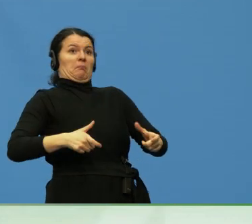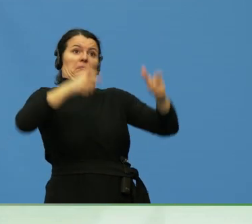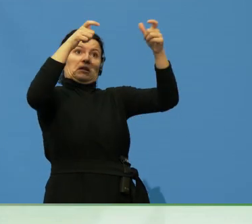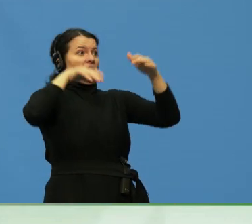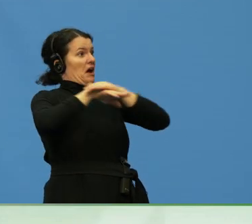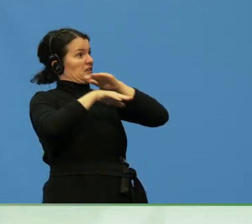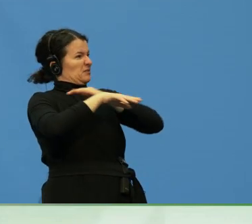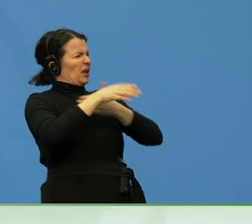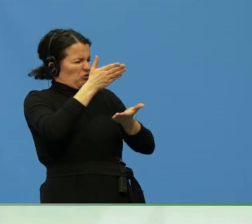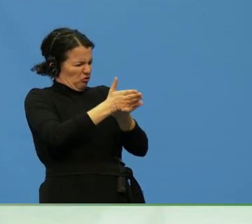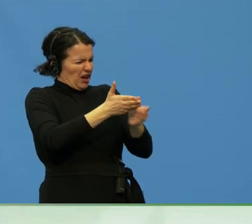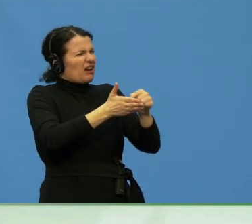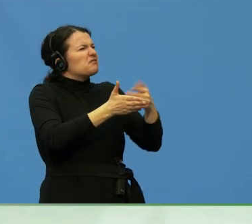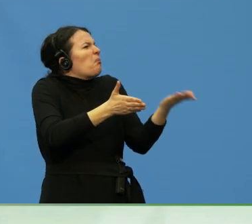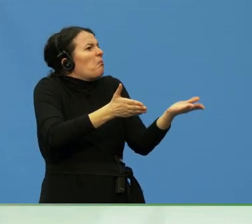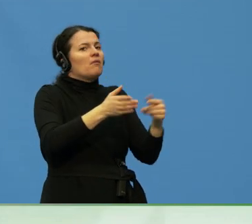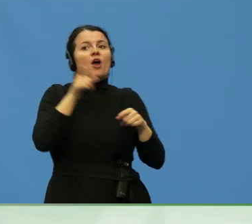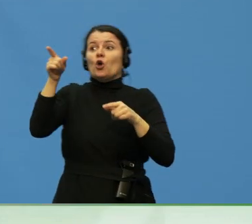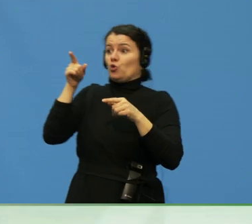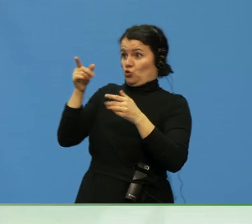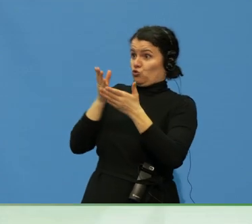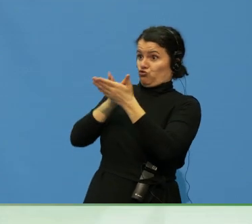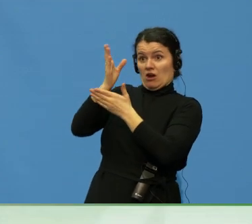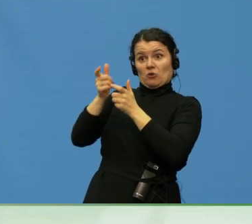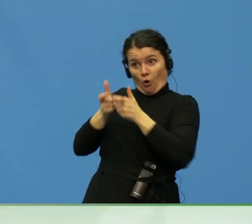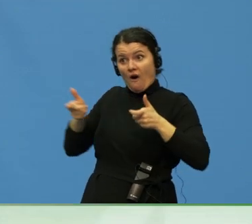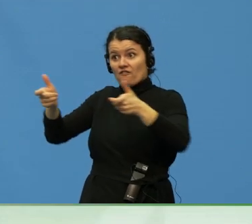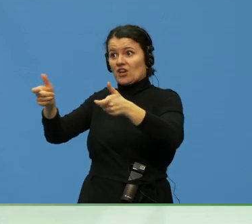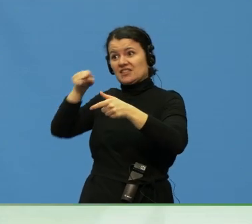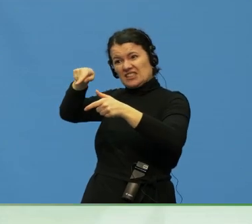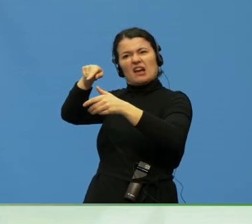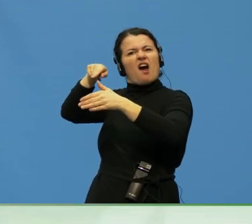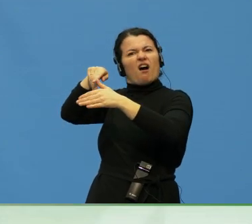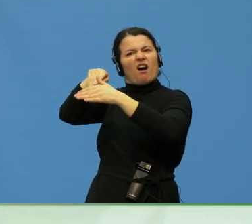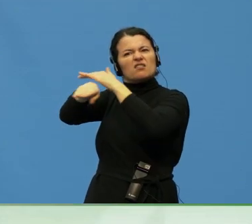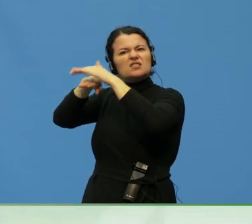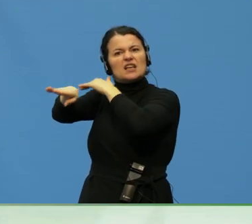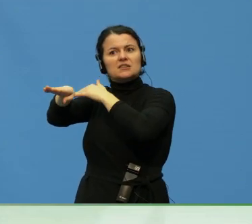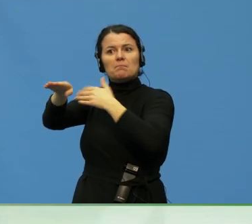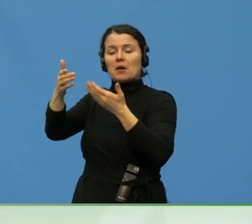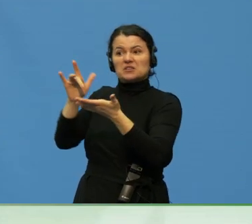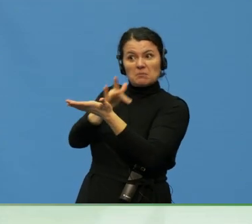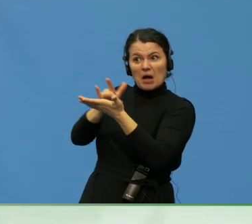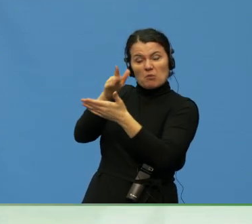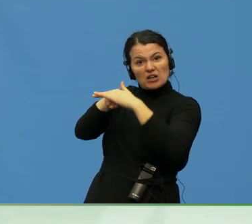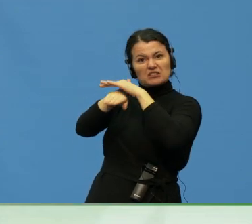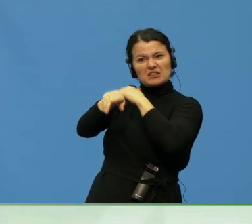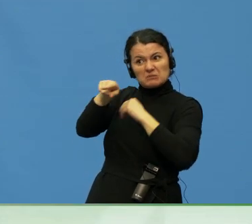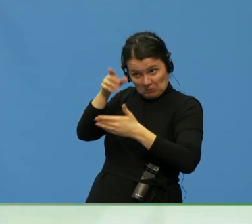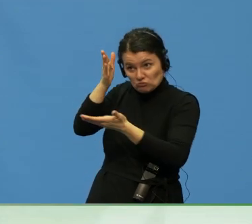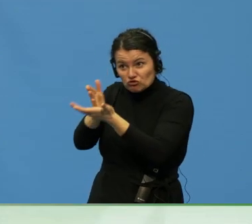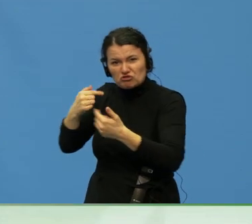you have a right to an accessible conference or an accessible smartphone, and under what conditions? To keep this concrete, we will